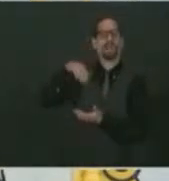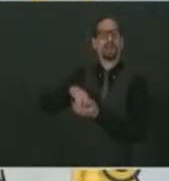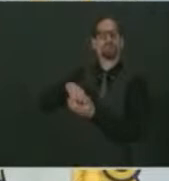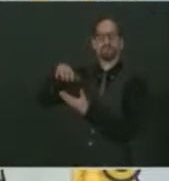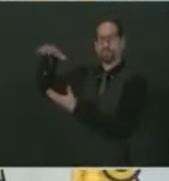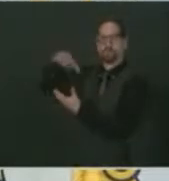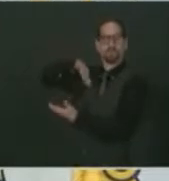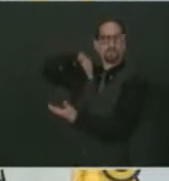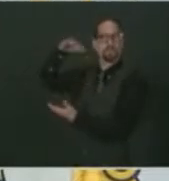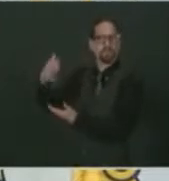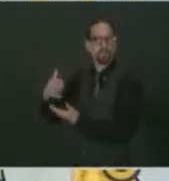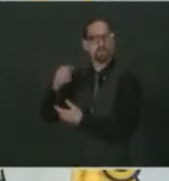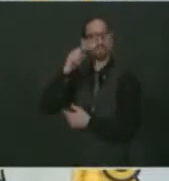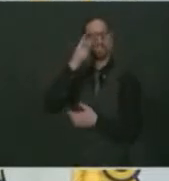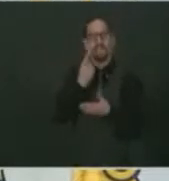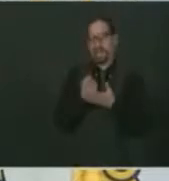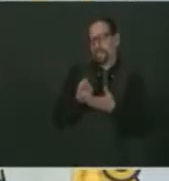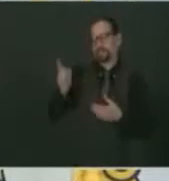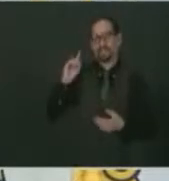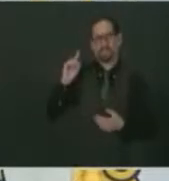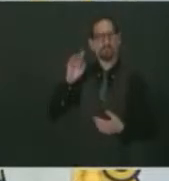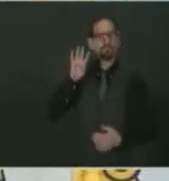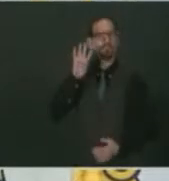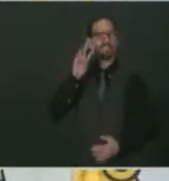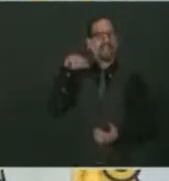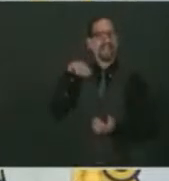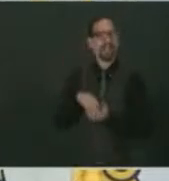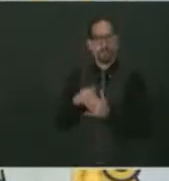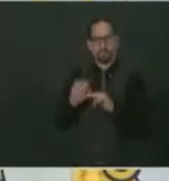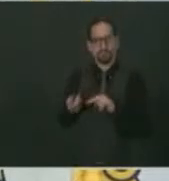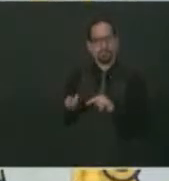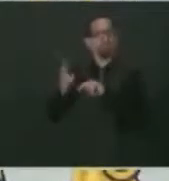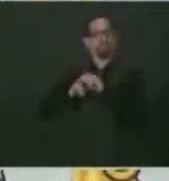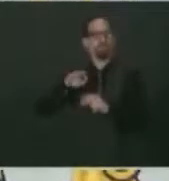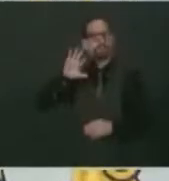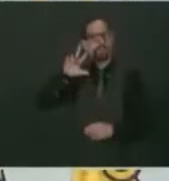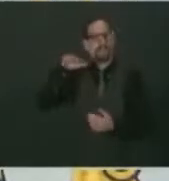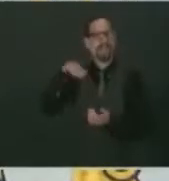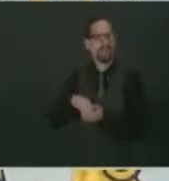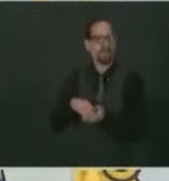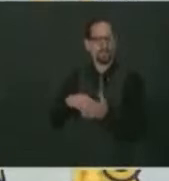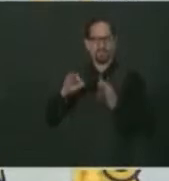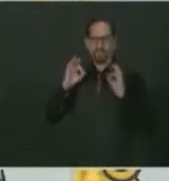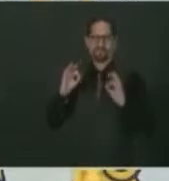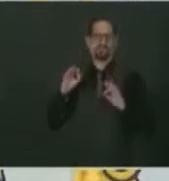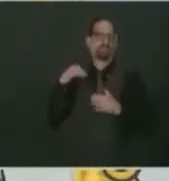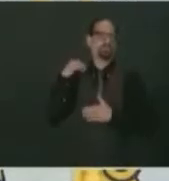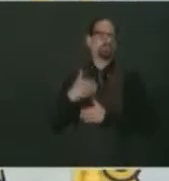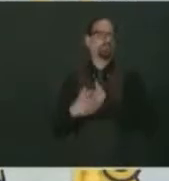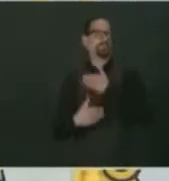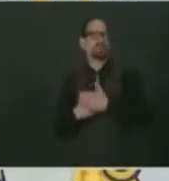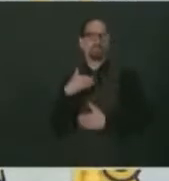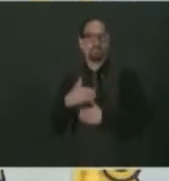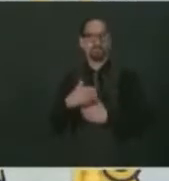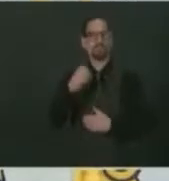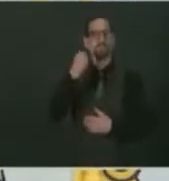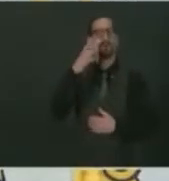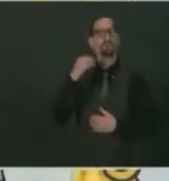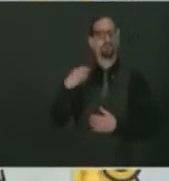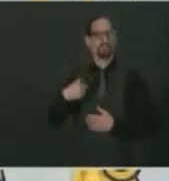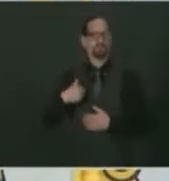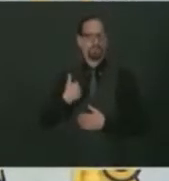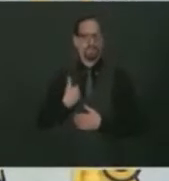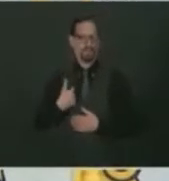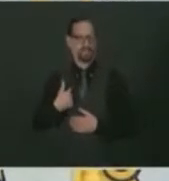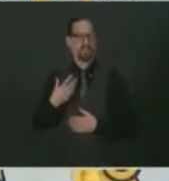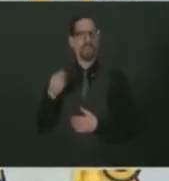news. Dr. Alexander Scott and I were on a call with the White House this week, and we feel as though that the volume and the